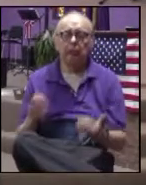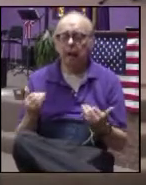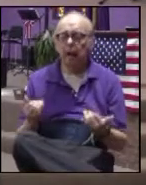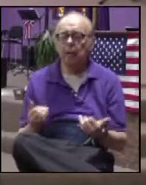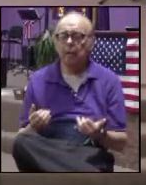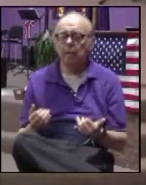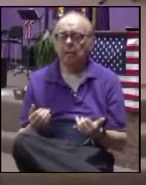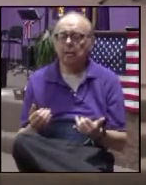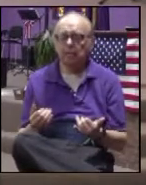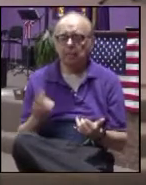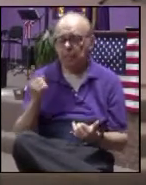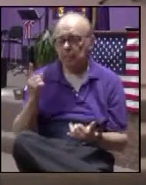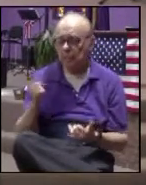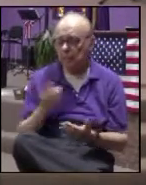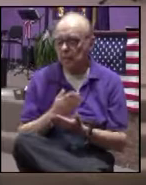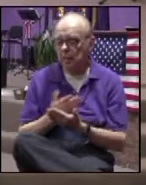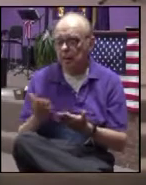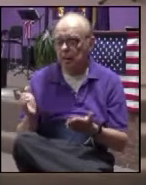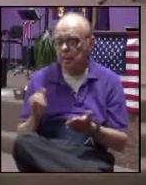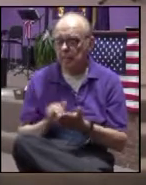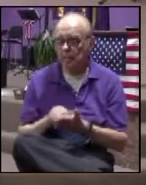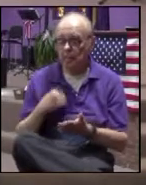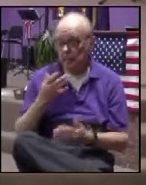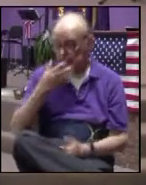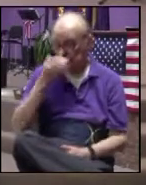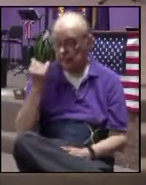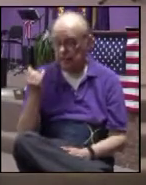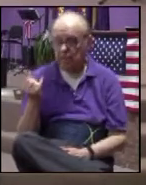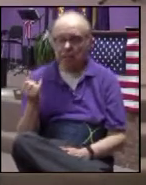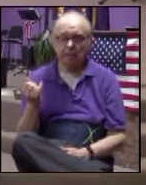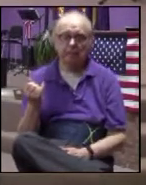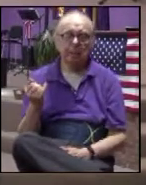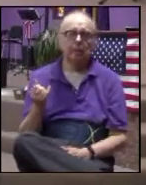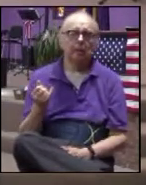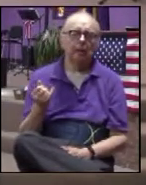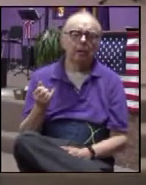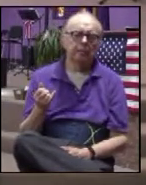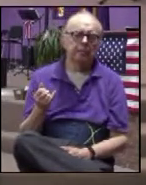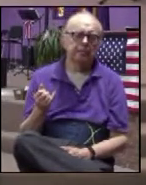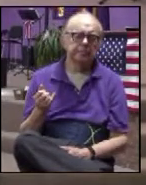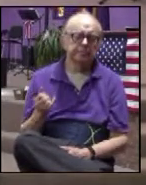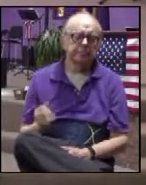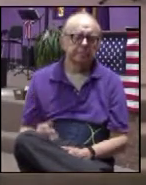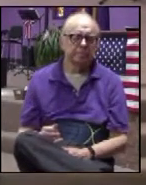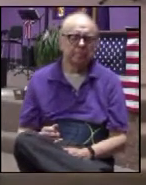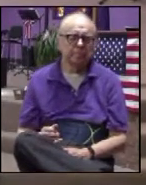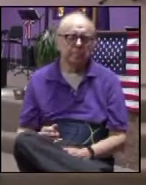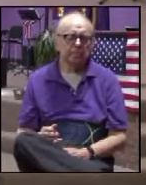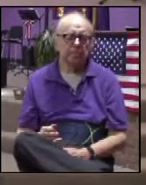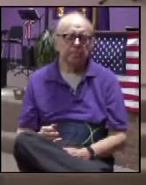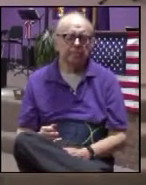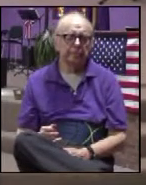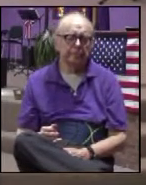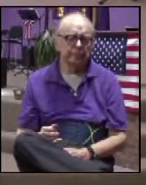Now, one of the things that we forget is this.